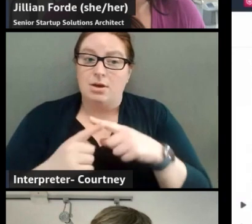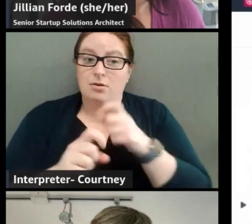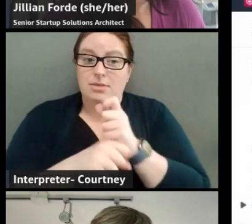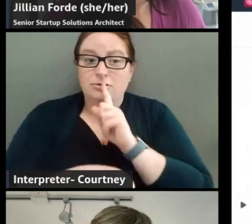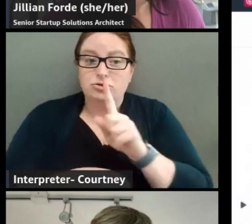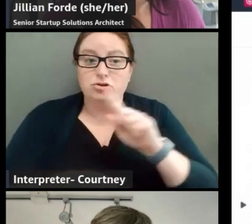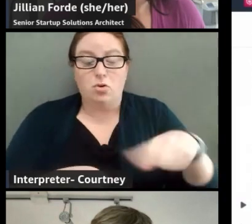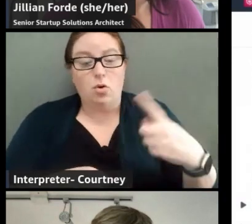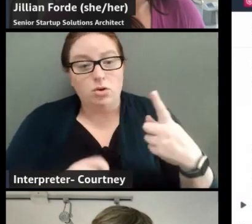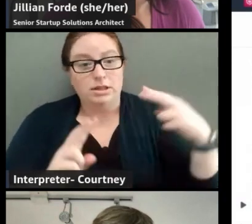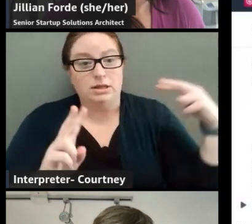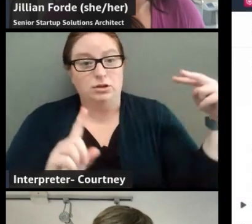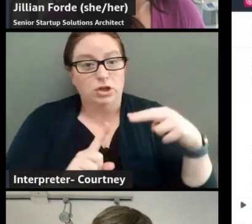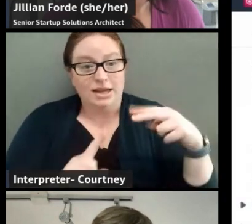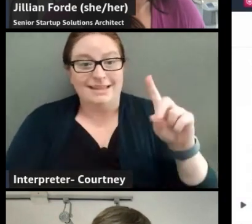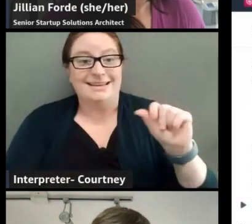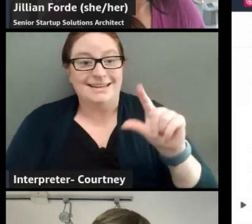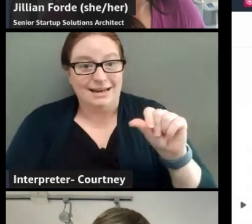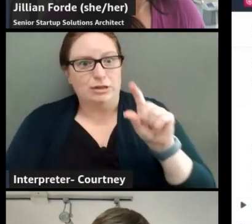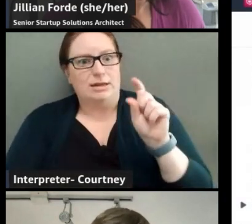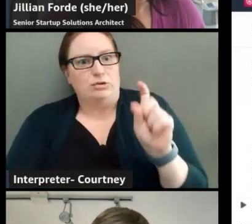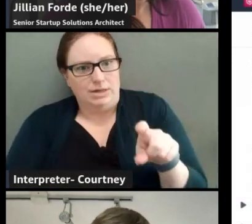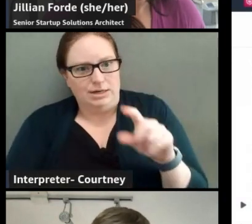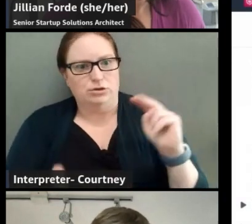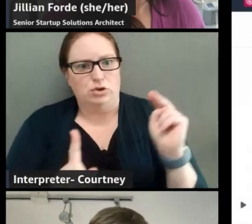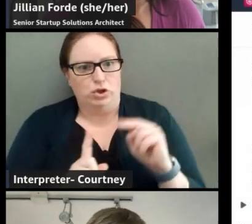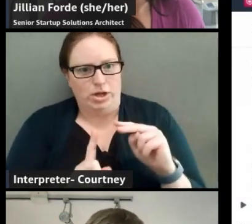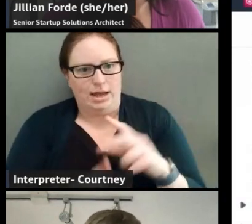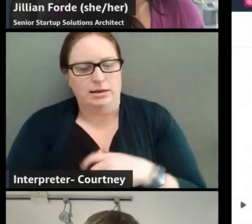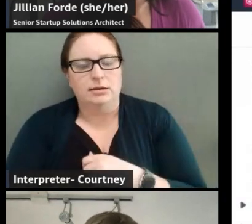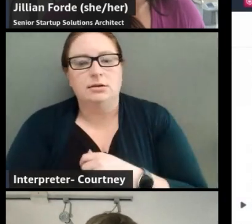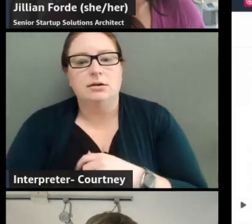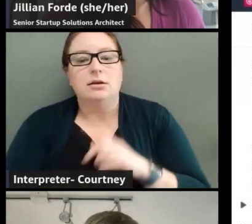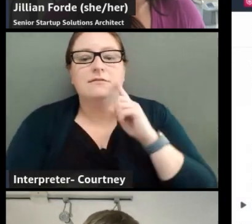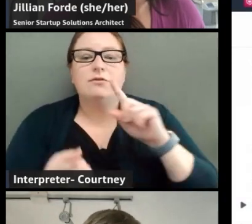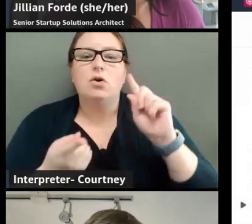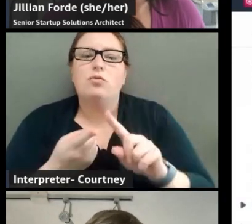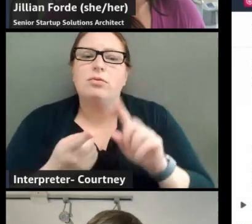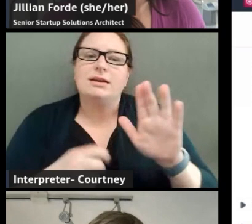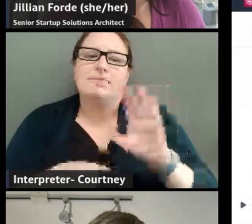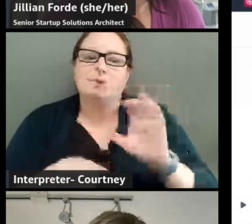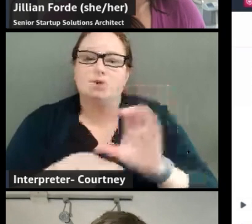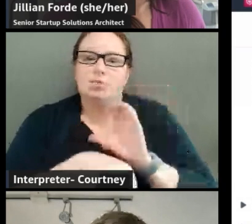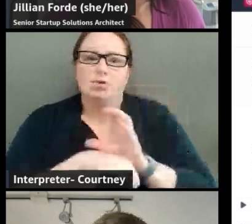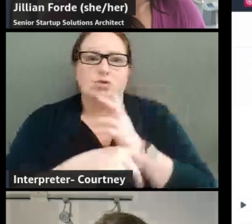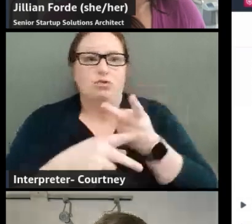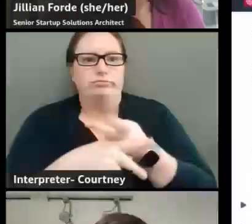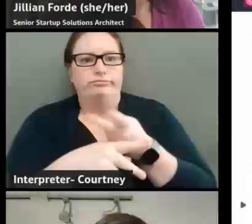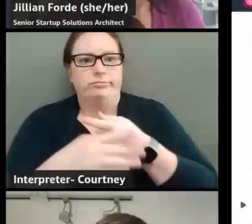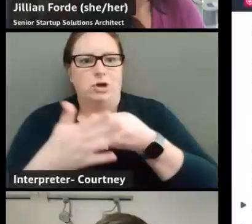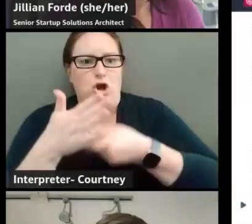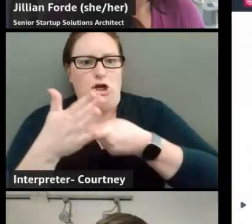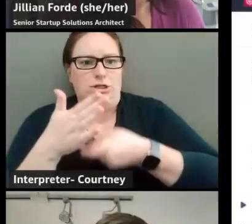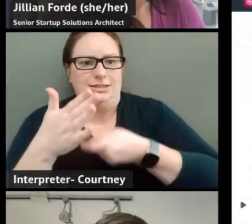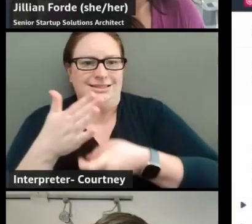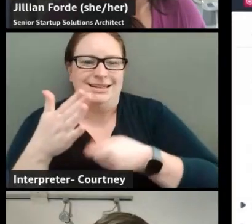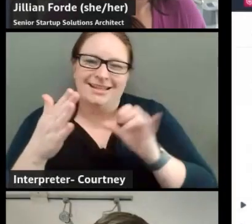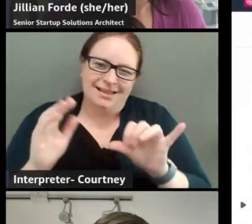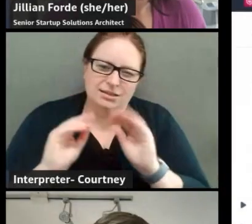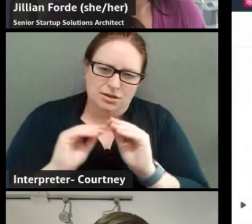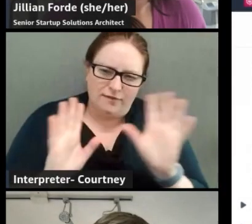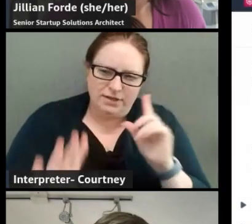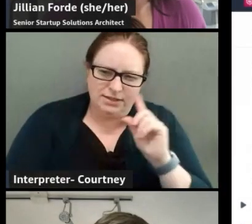of the data that you need to take passes of the data, right? Optimize for lowering your compute and your costs, which is really sort of obvious, I